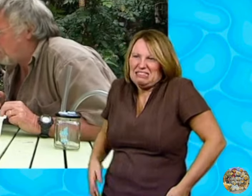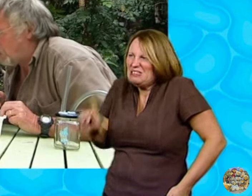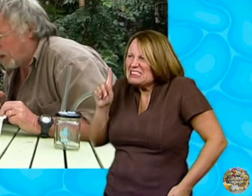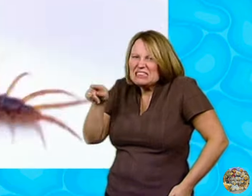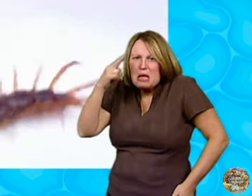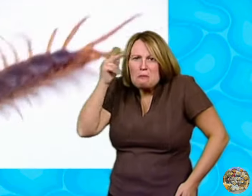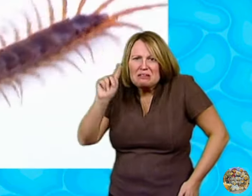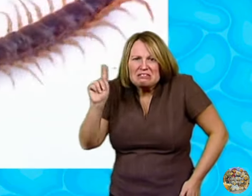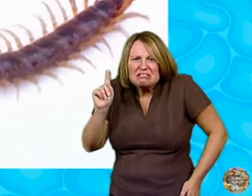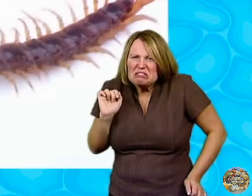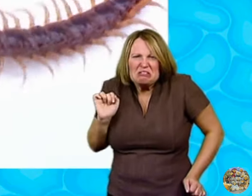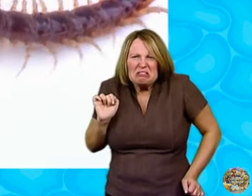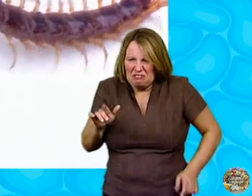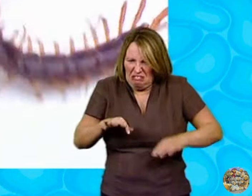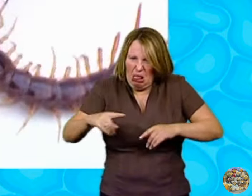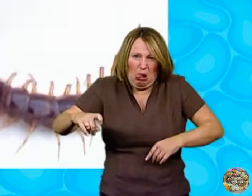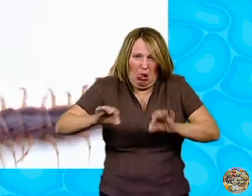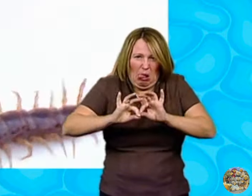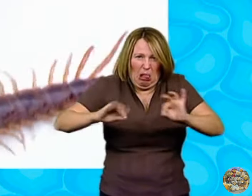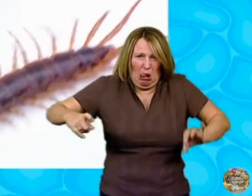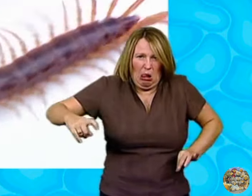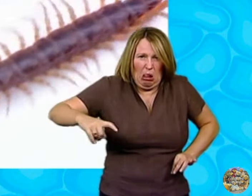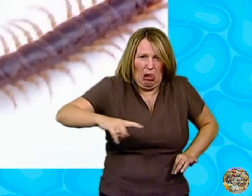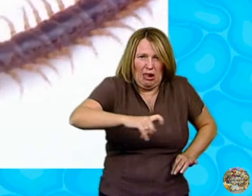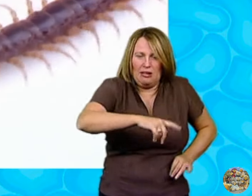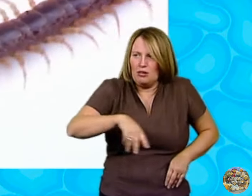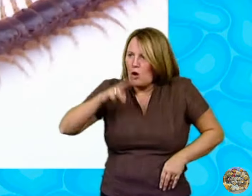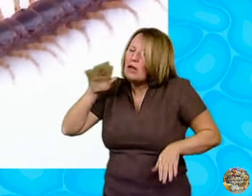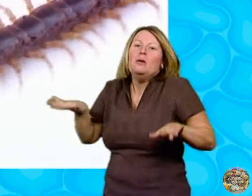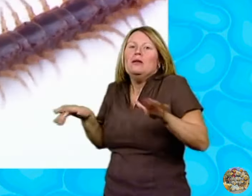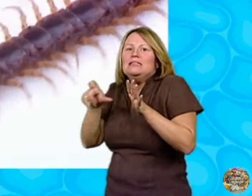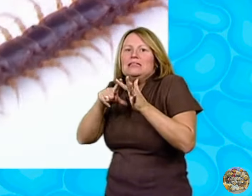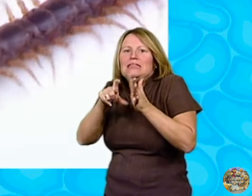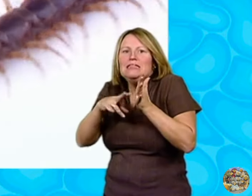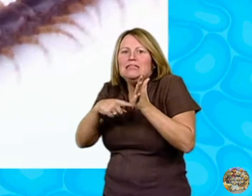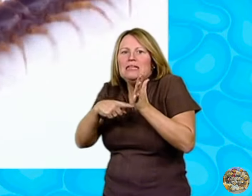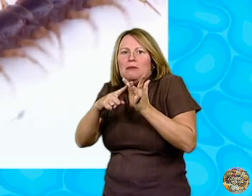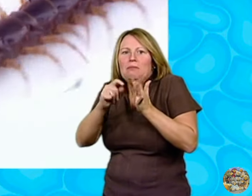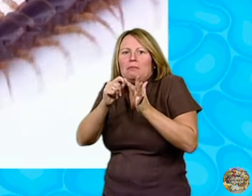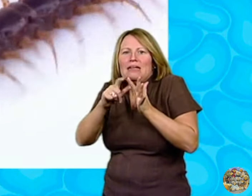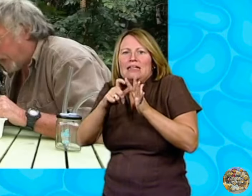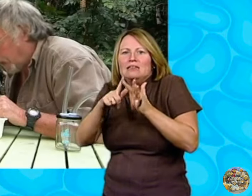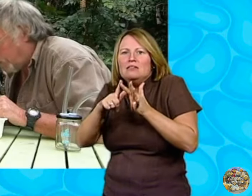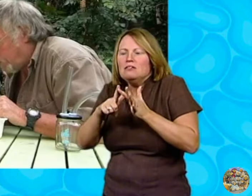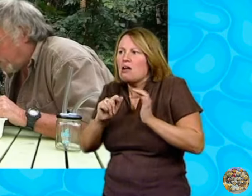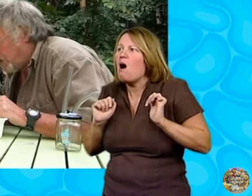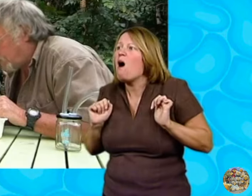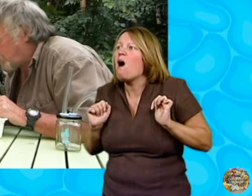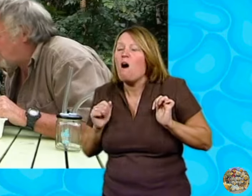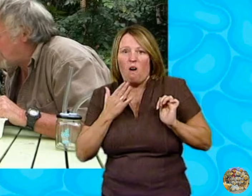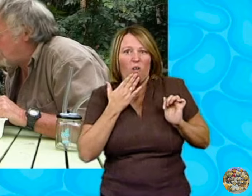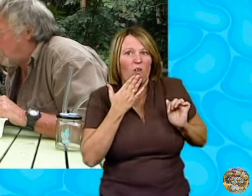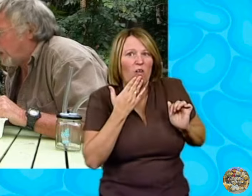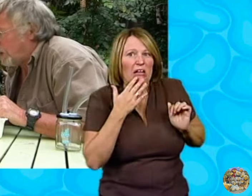of is in a way, really. Oh, he is flat and long. His name is Centipede.